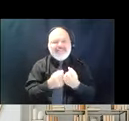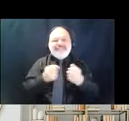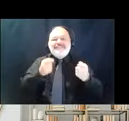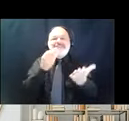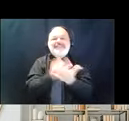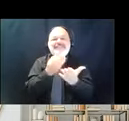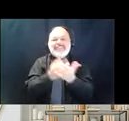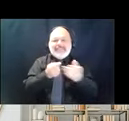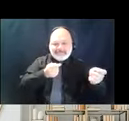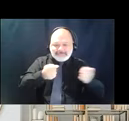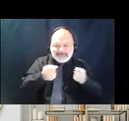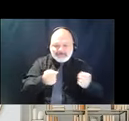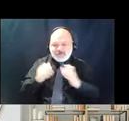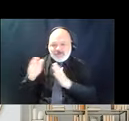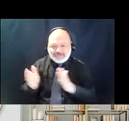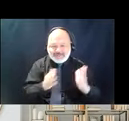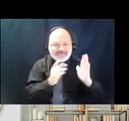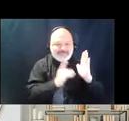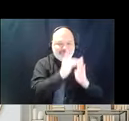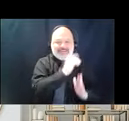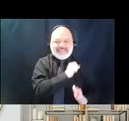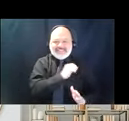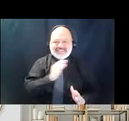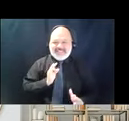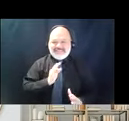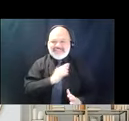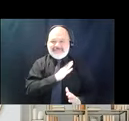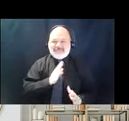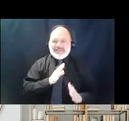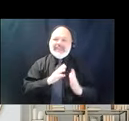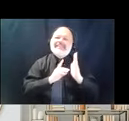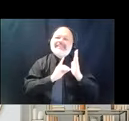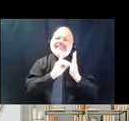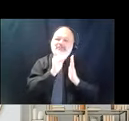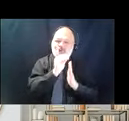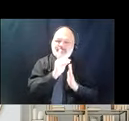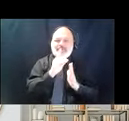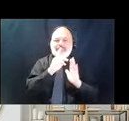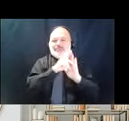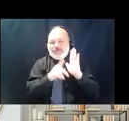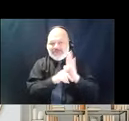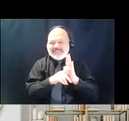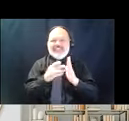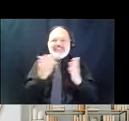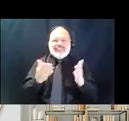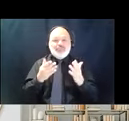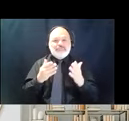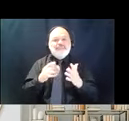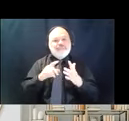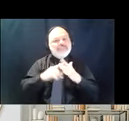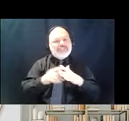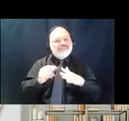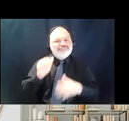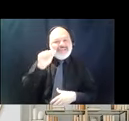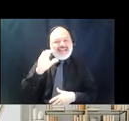organizational development of staff and board, and delivering on policy advocacy and programmatic initiatives. Dr. Reynoso has